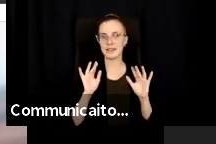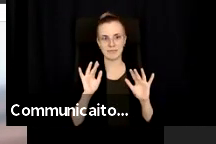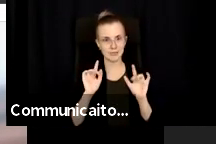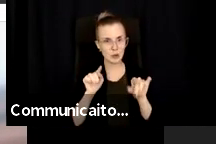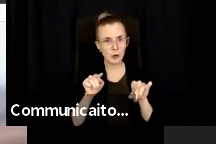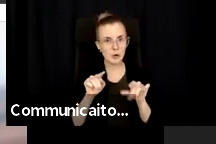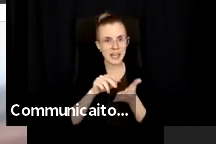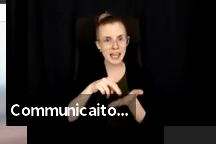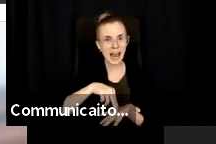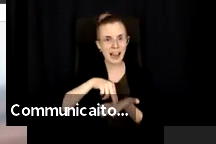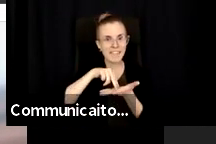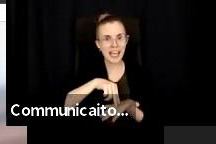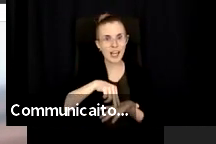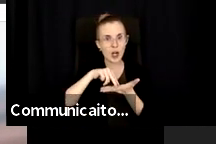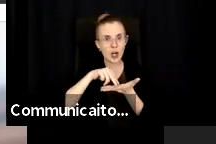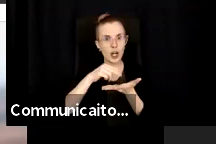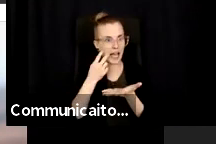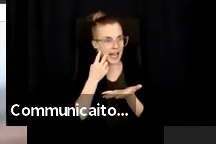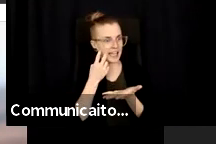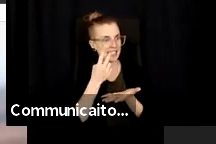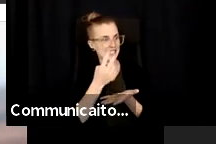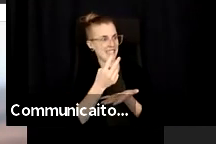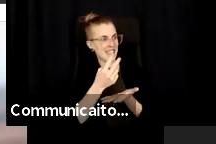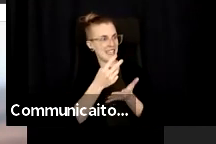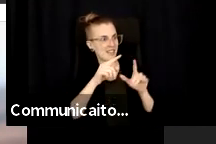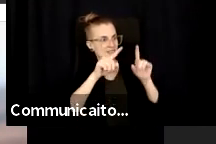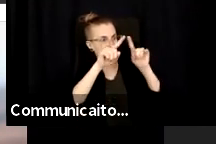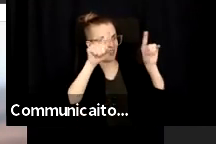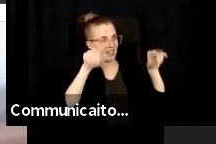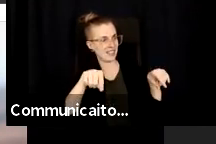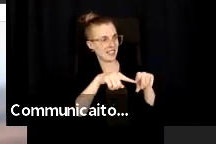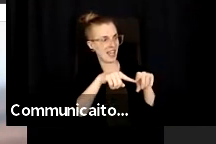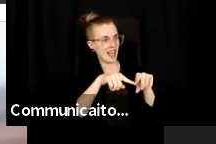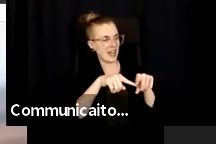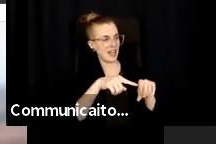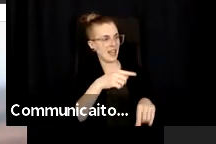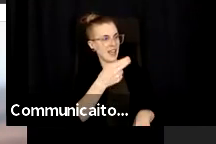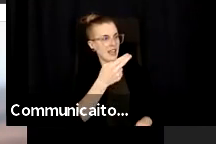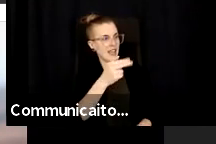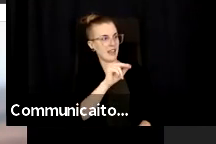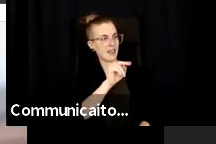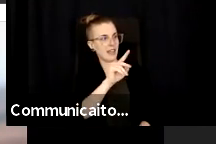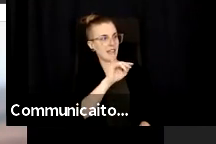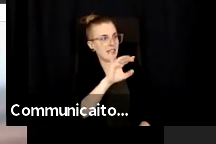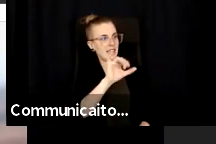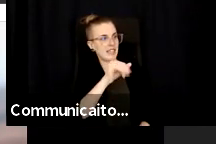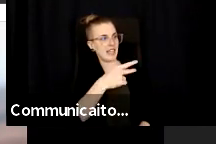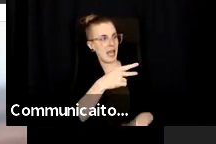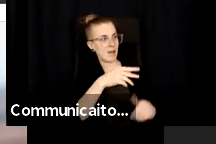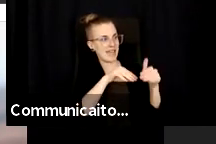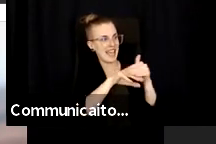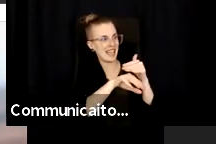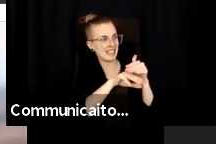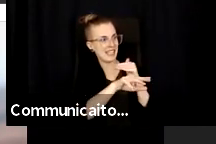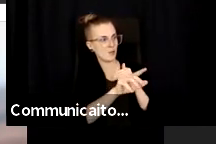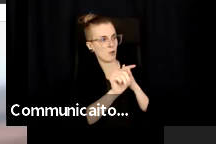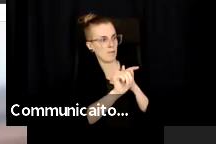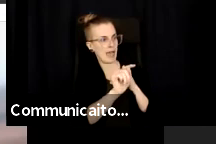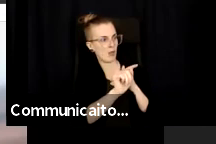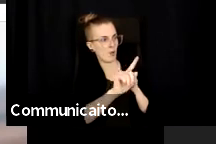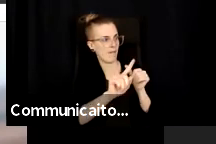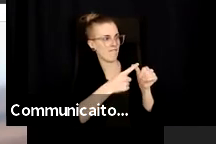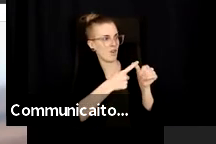the sign. Handicap accessible bathroom on the first floor. Oh, okay.